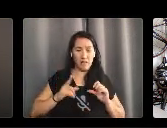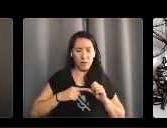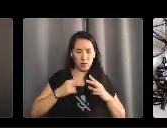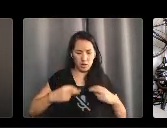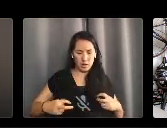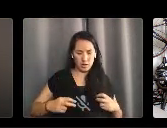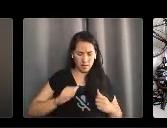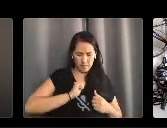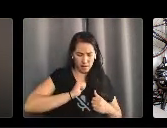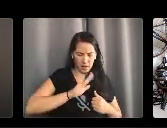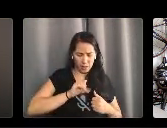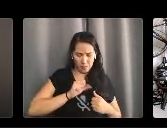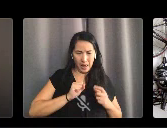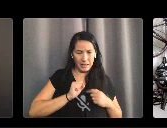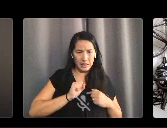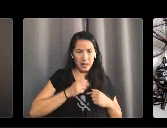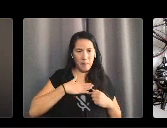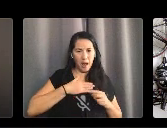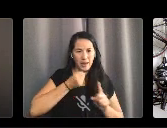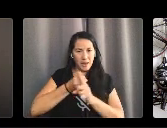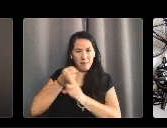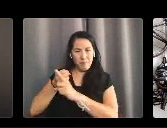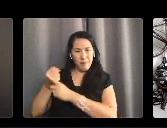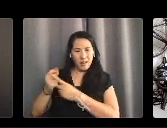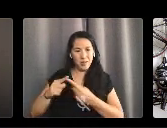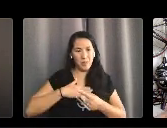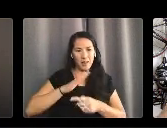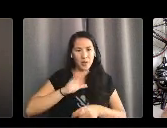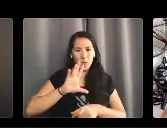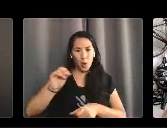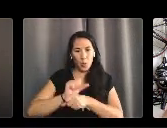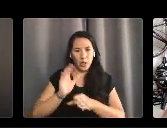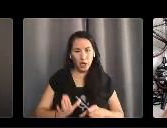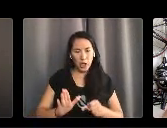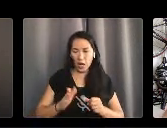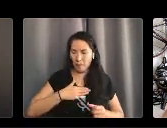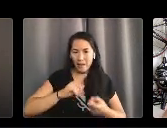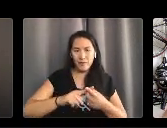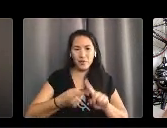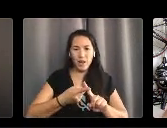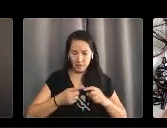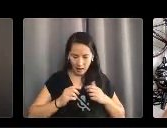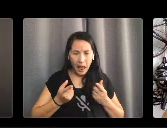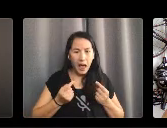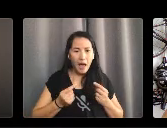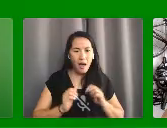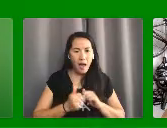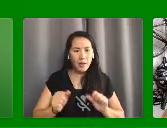have? What impact does it have in the workplace and to my colleagues and to my friends? And what will I do about this?